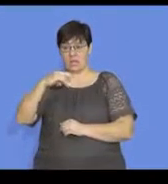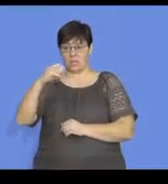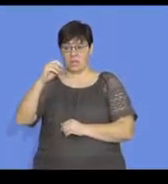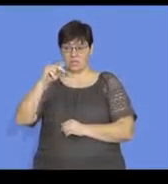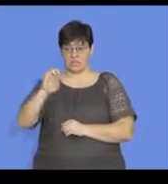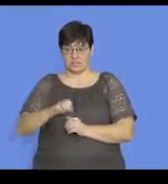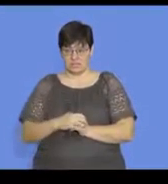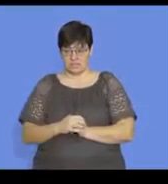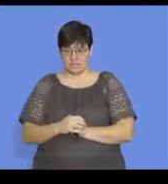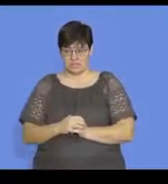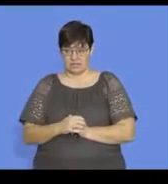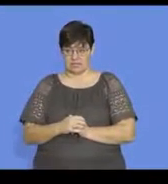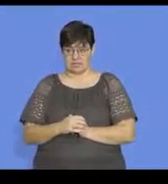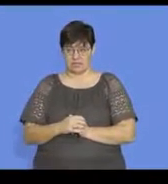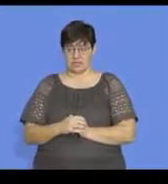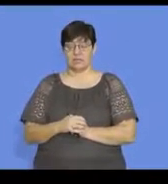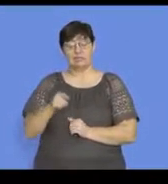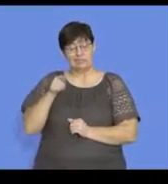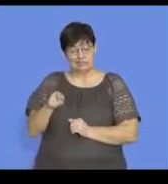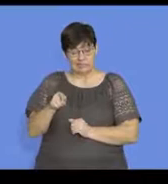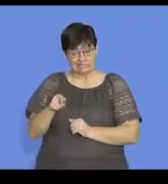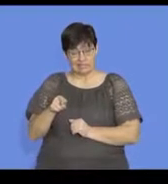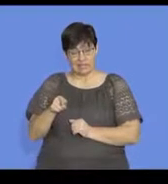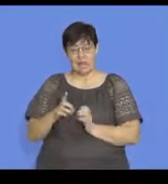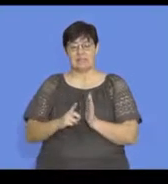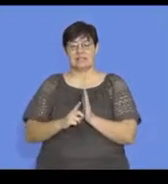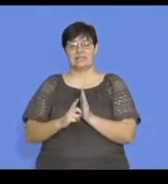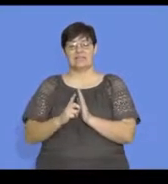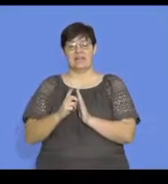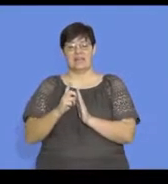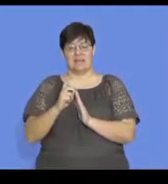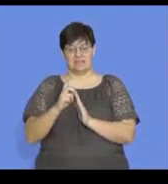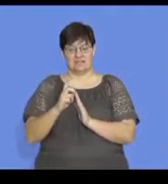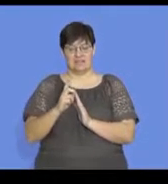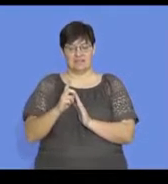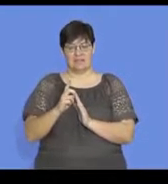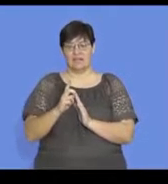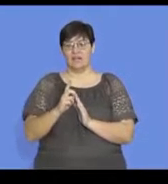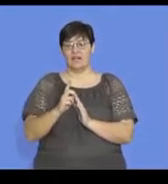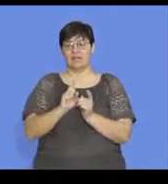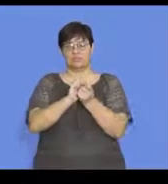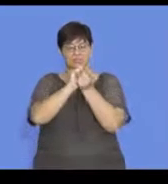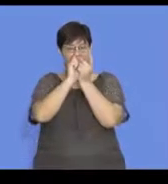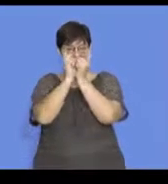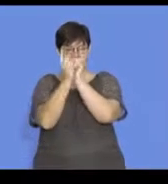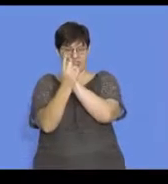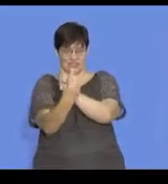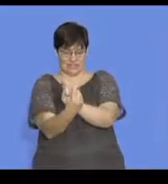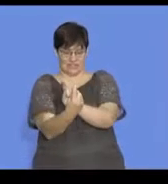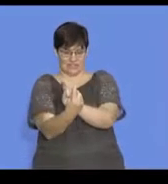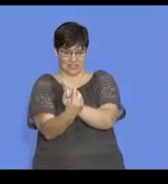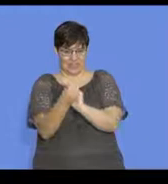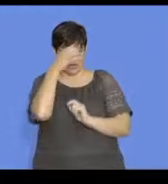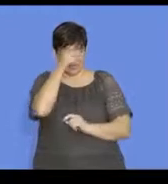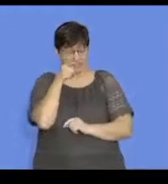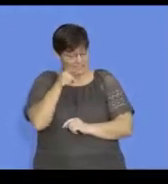That zygote is now going to develop, right, into a concept, and this is quite important. Guys,